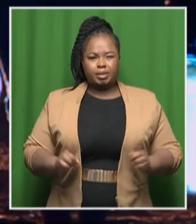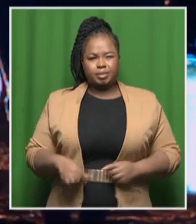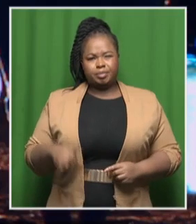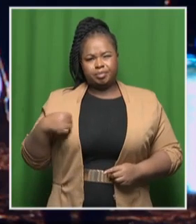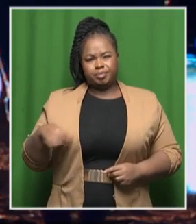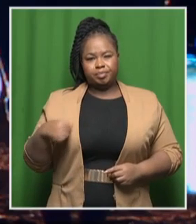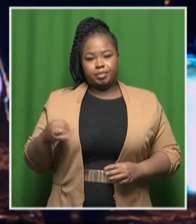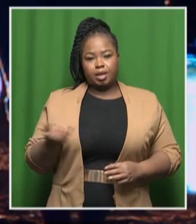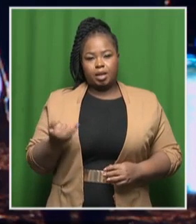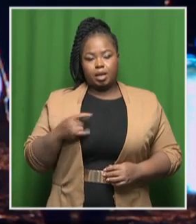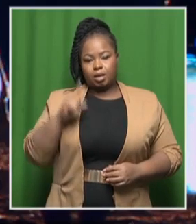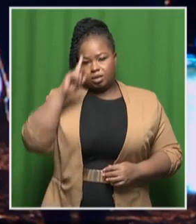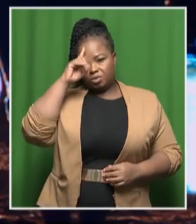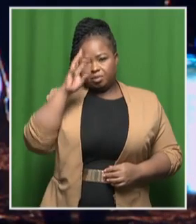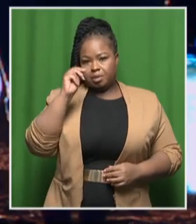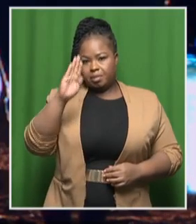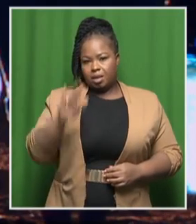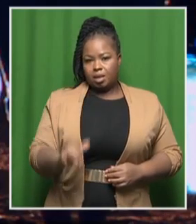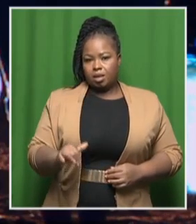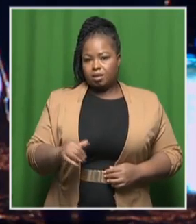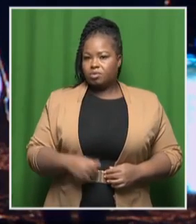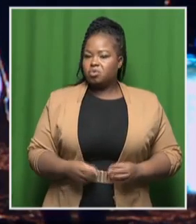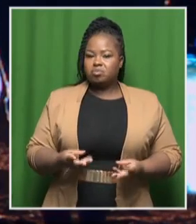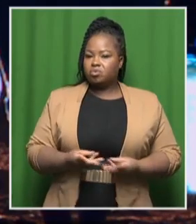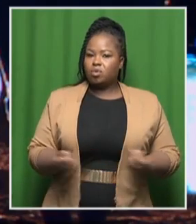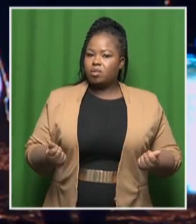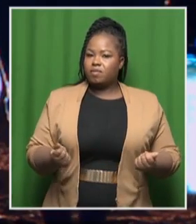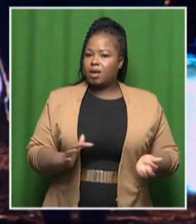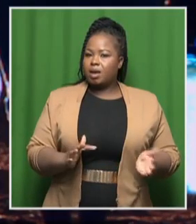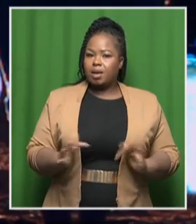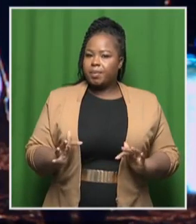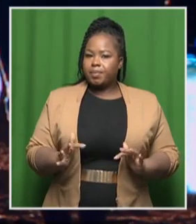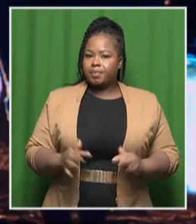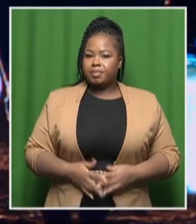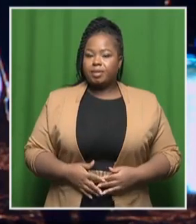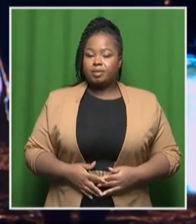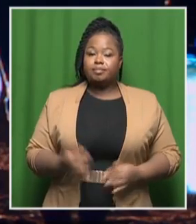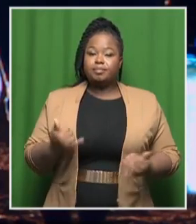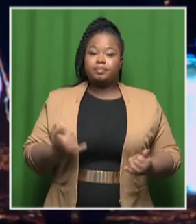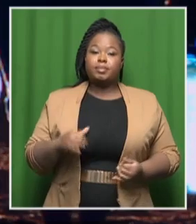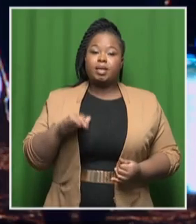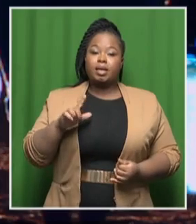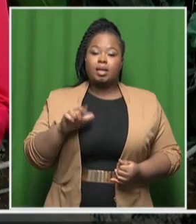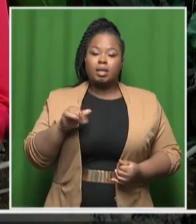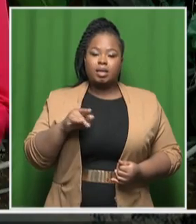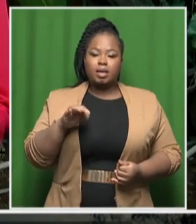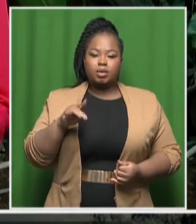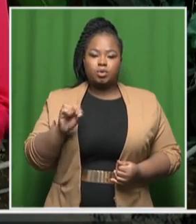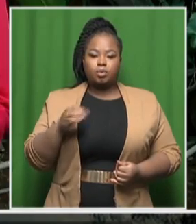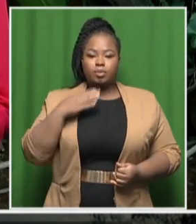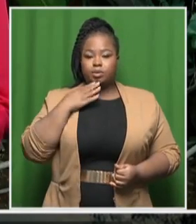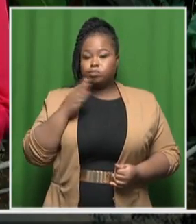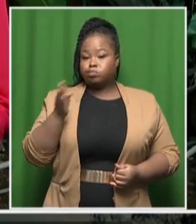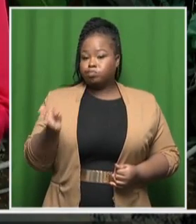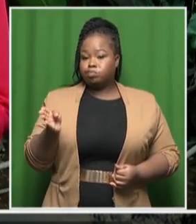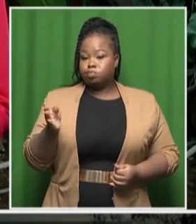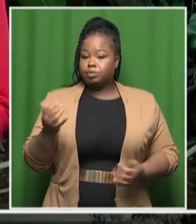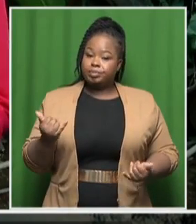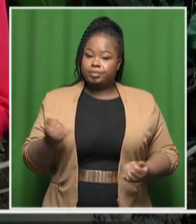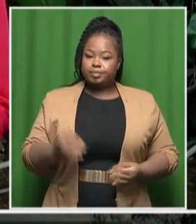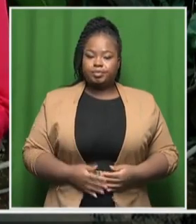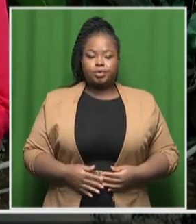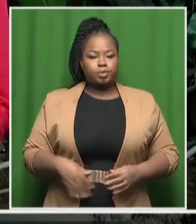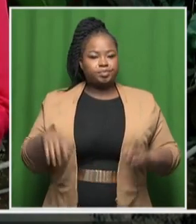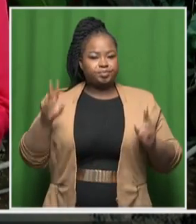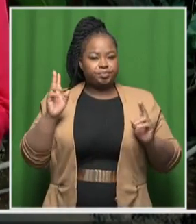like Nelson Mandela Bay deal with the cards it is dealt? Let's cross over to Lerato Fekisi, and that's one of the